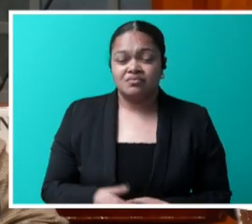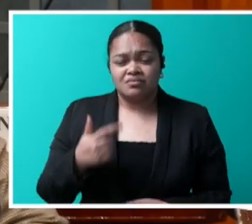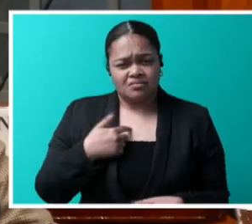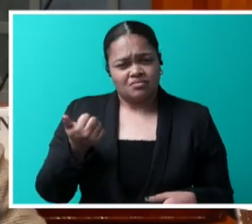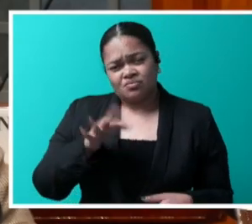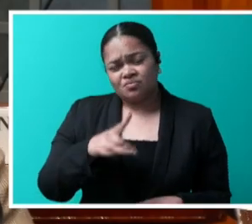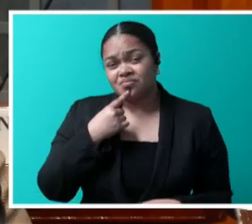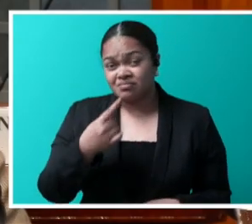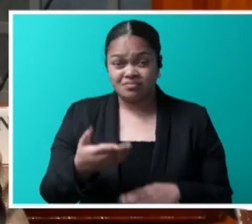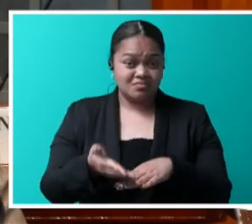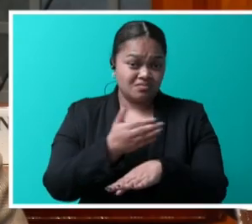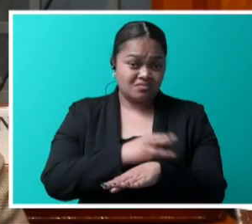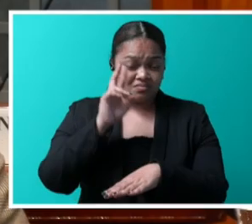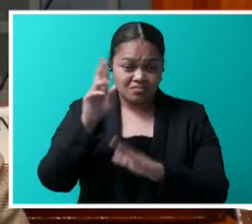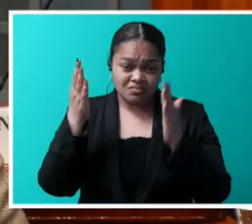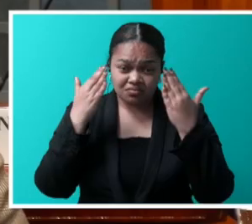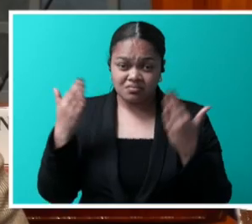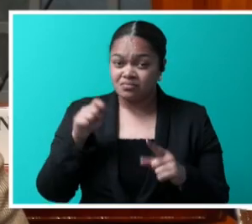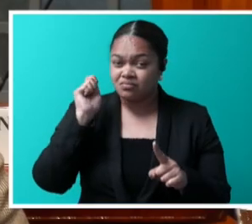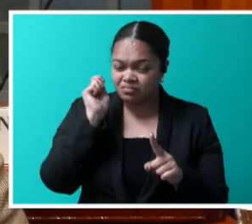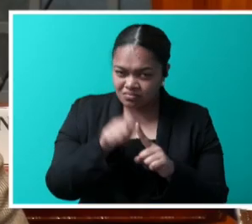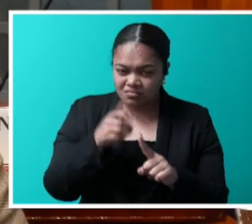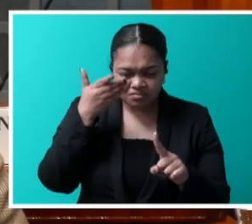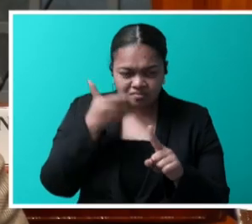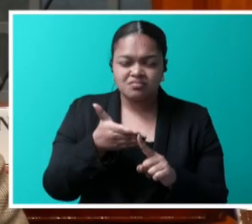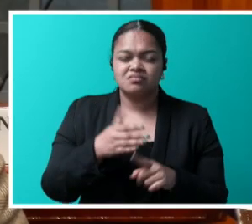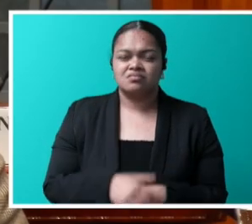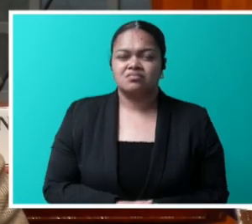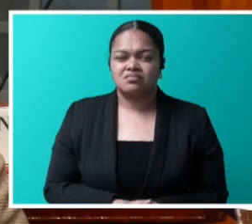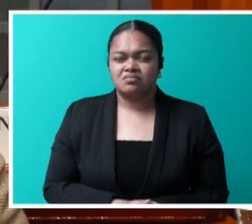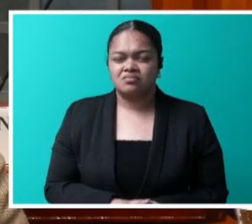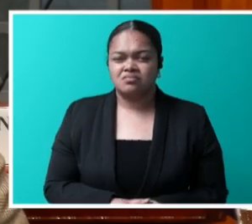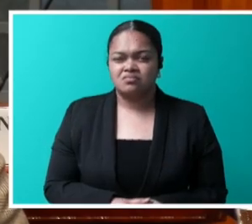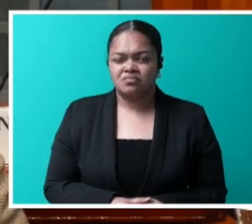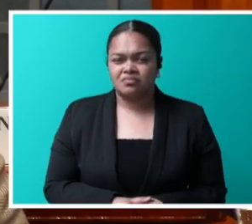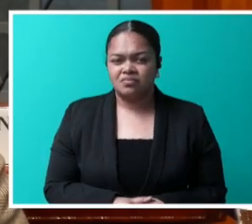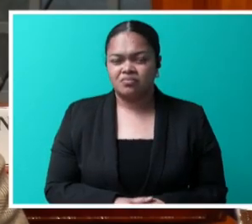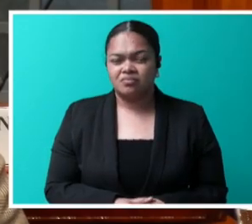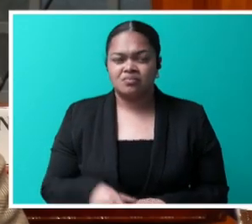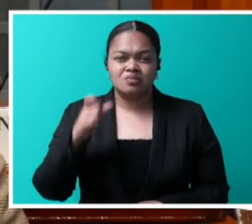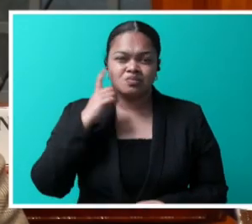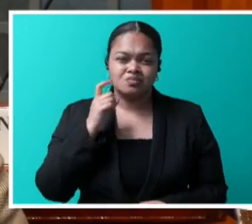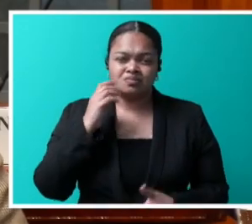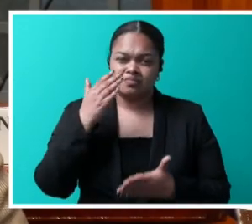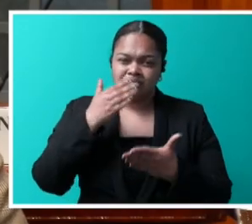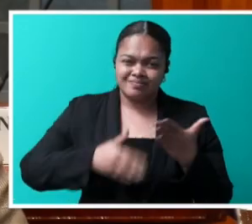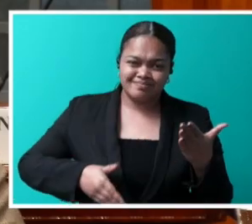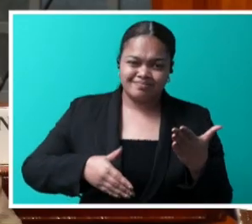mentioned before, Mr. Speaker, we targeted drought-prone regions, water-carting red